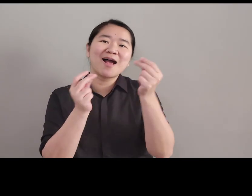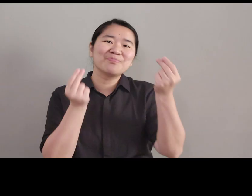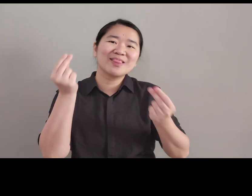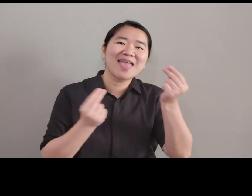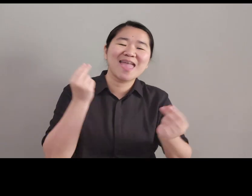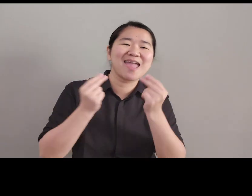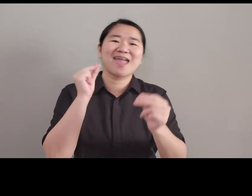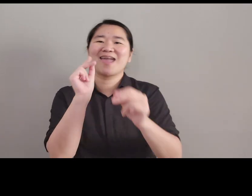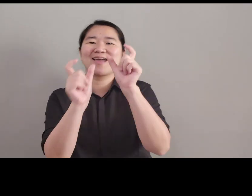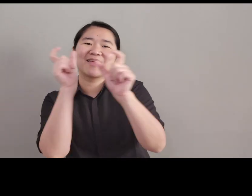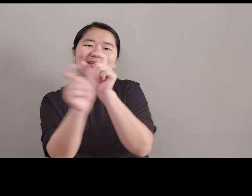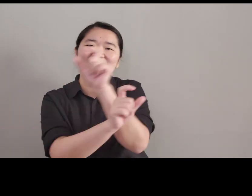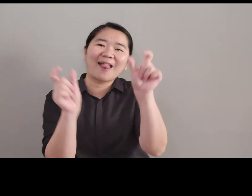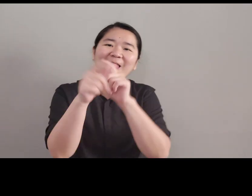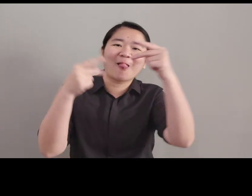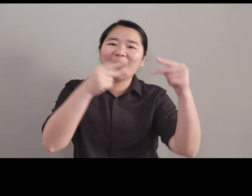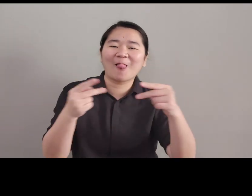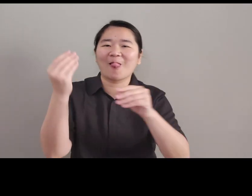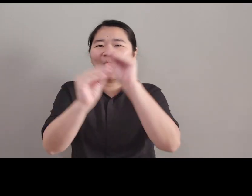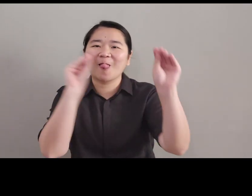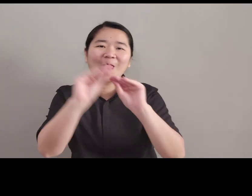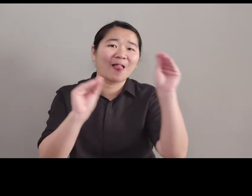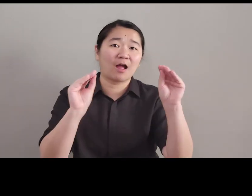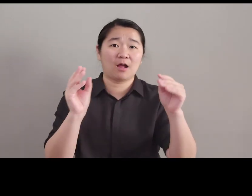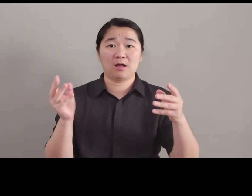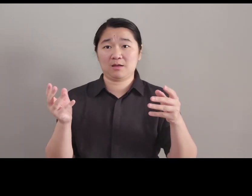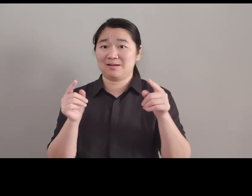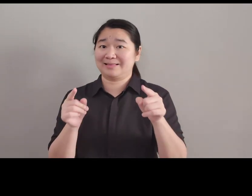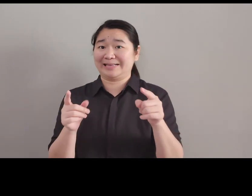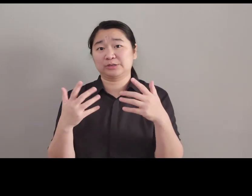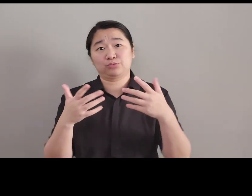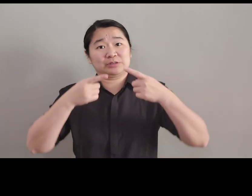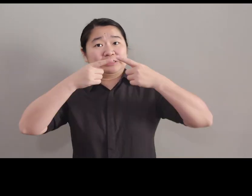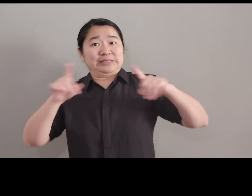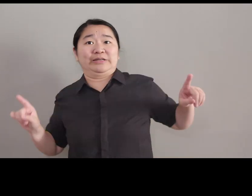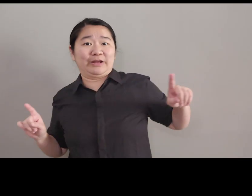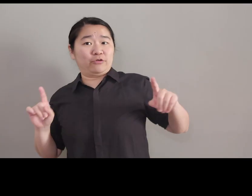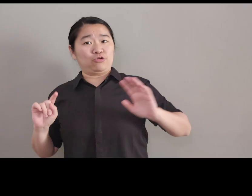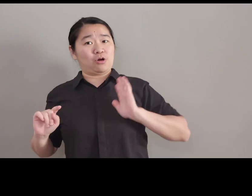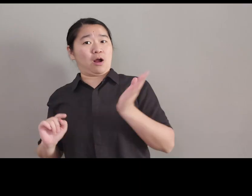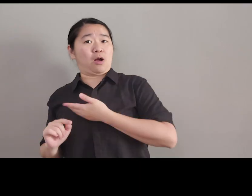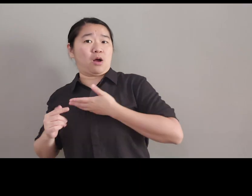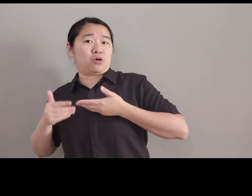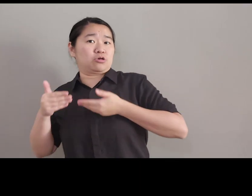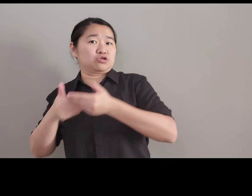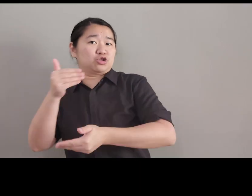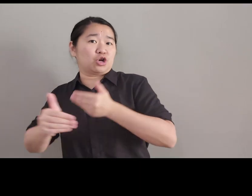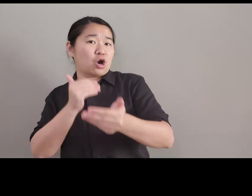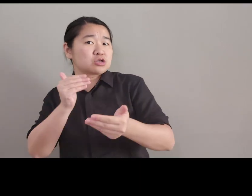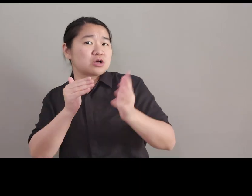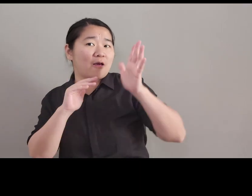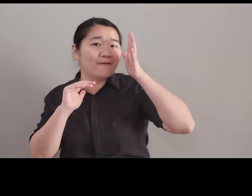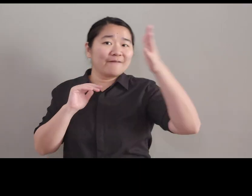with things. They're very different from us as a generation. And I think if we want to go future forward, we need to take